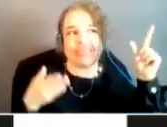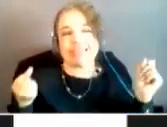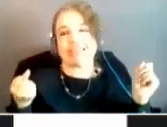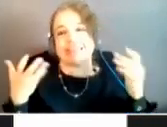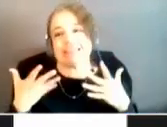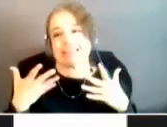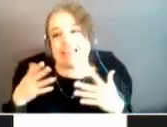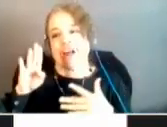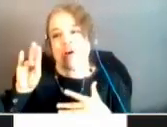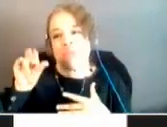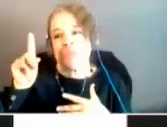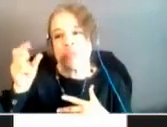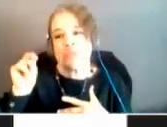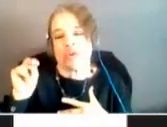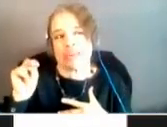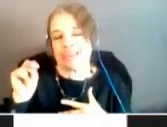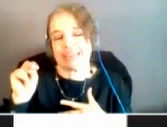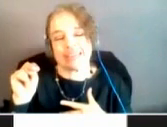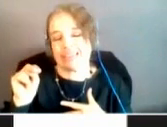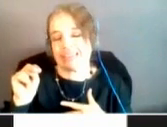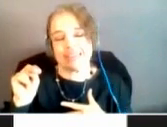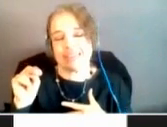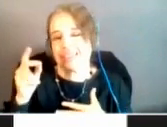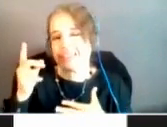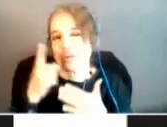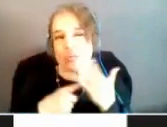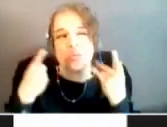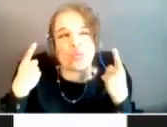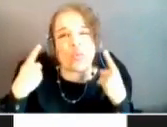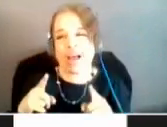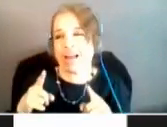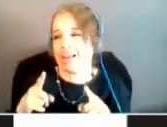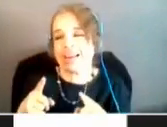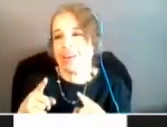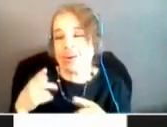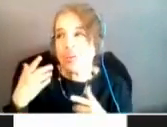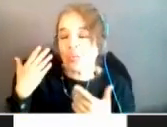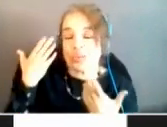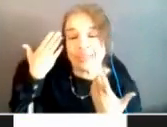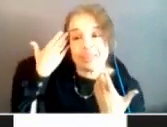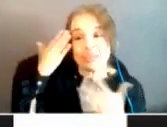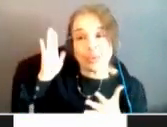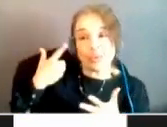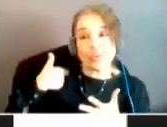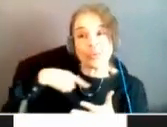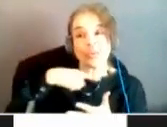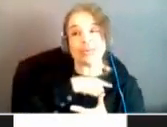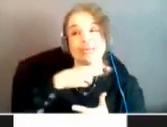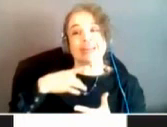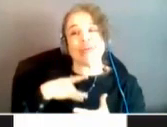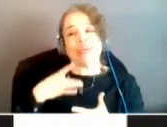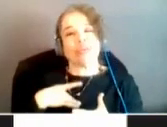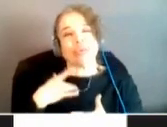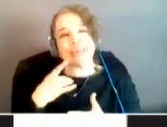being a burden thing, I think, was what happened, but we really didn't know it. I feel like we didn't ask the